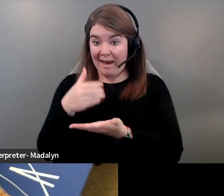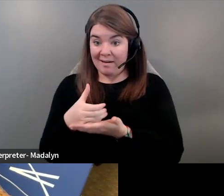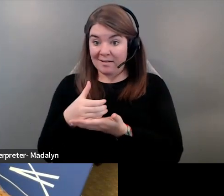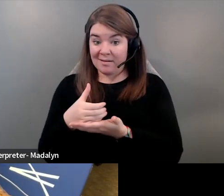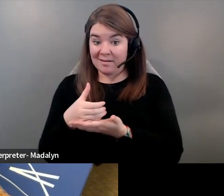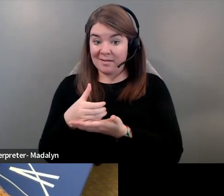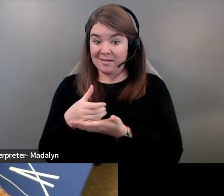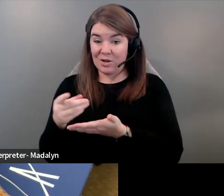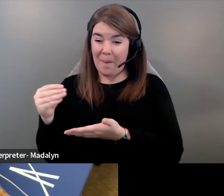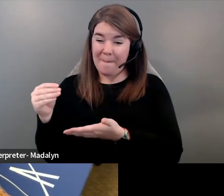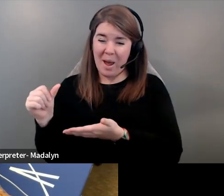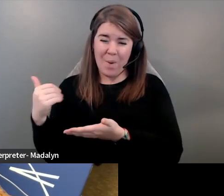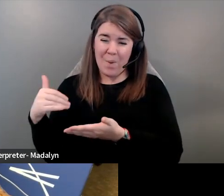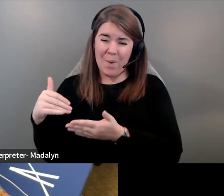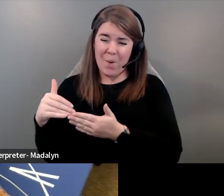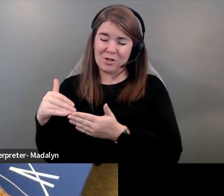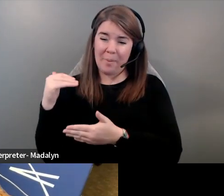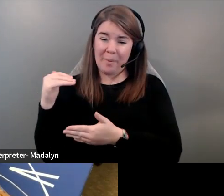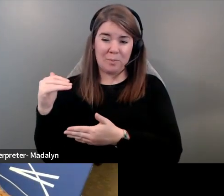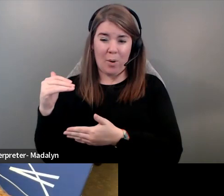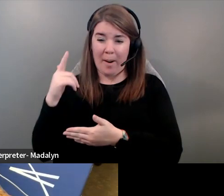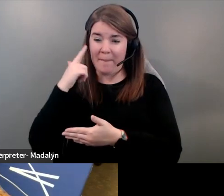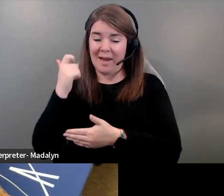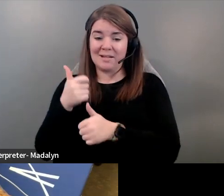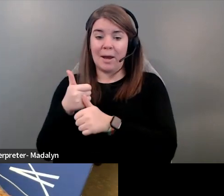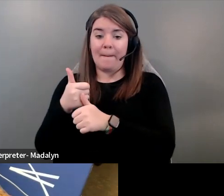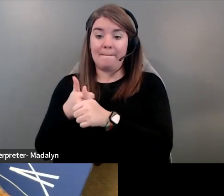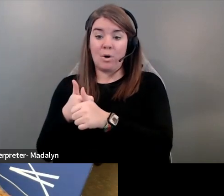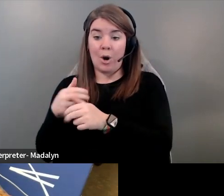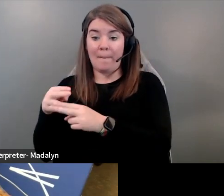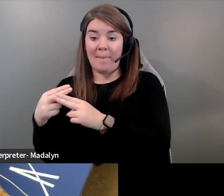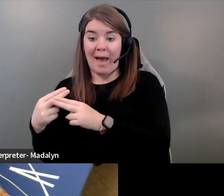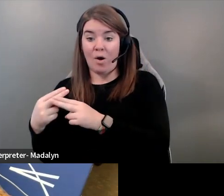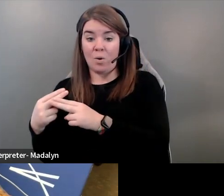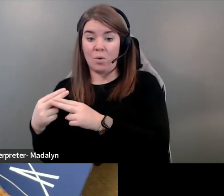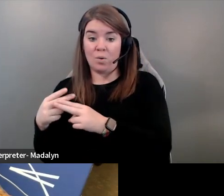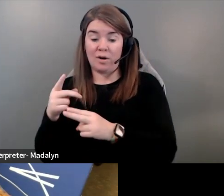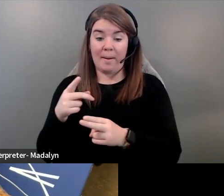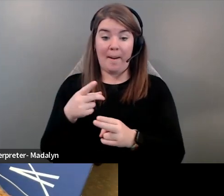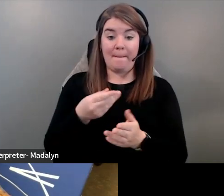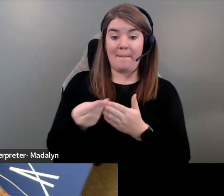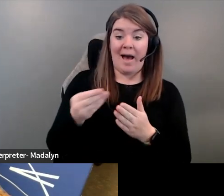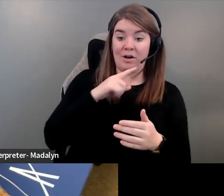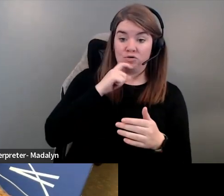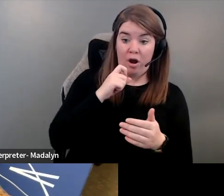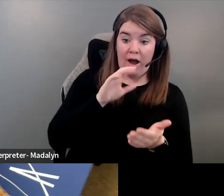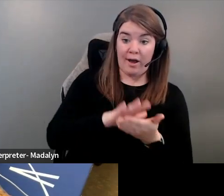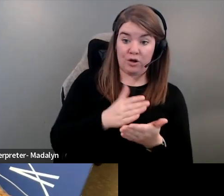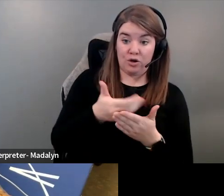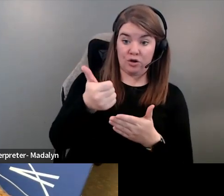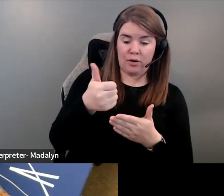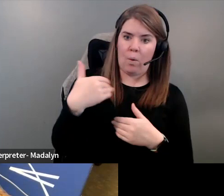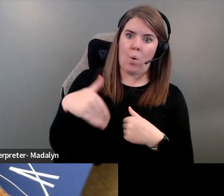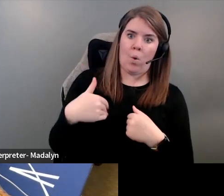you're paying so much more because they're expensive by the pound. By buying them dried and cooking them yourself, you're going to save tons of money.